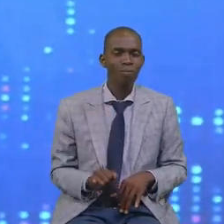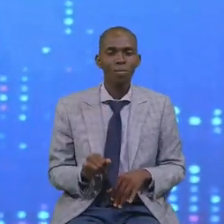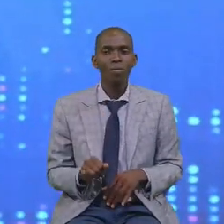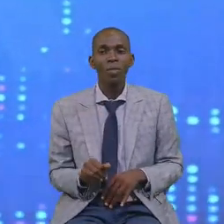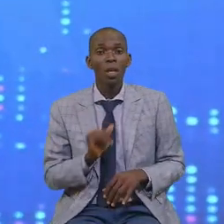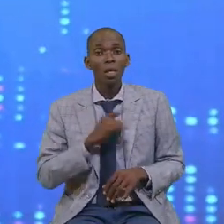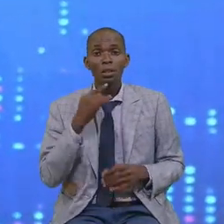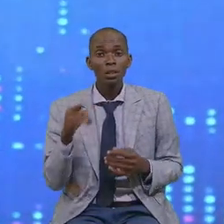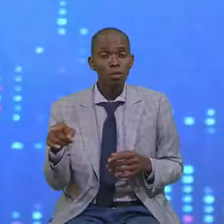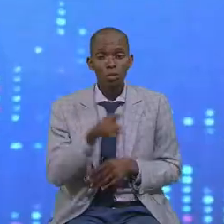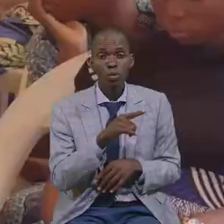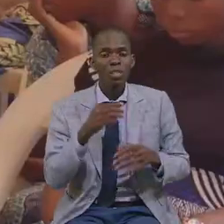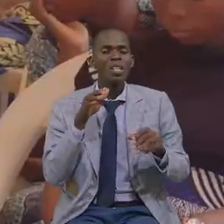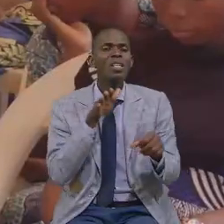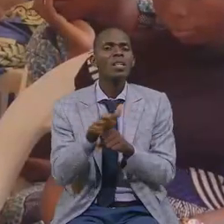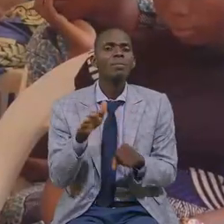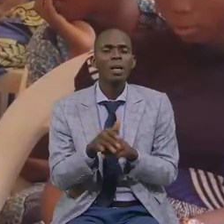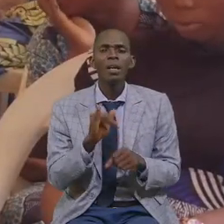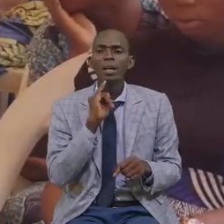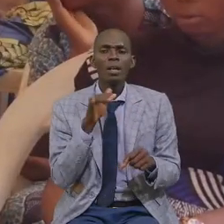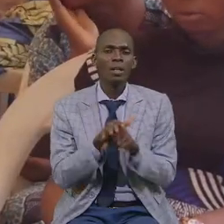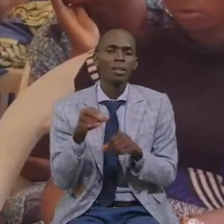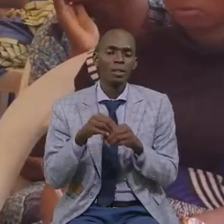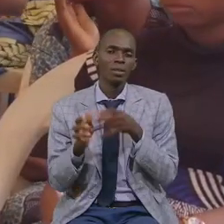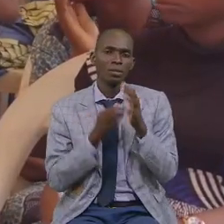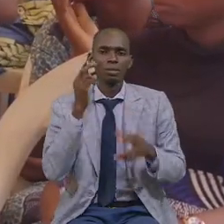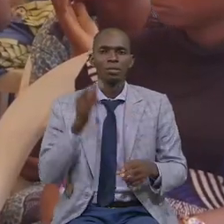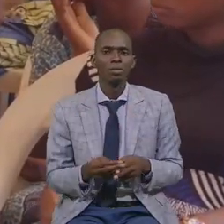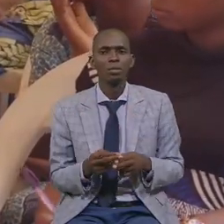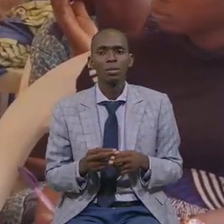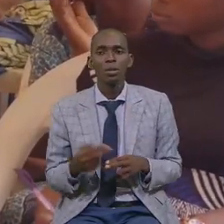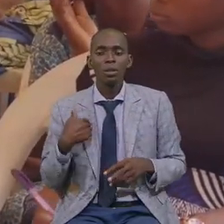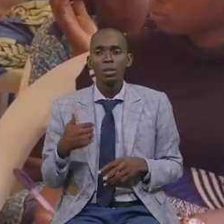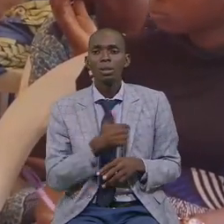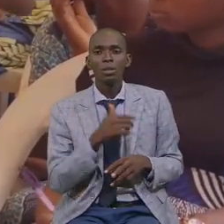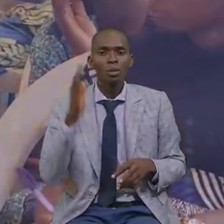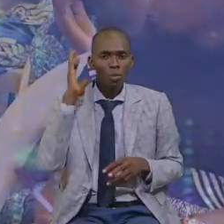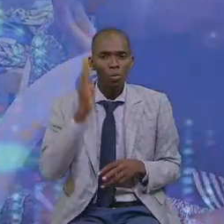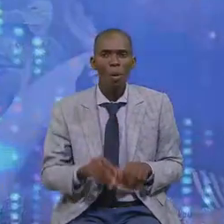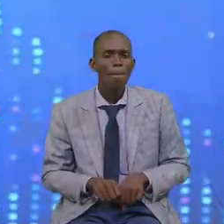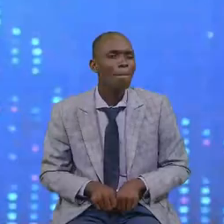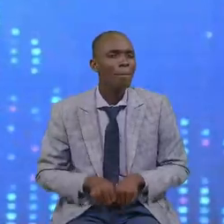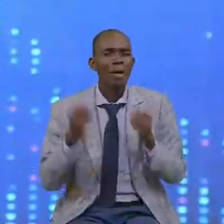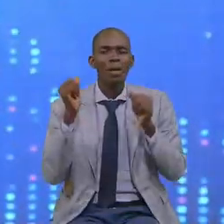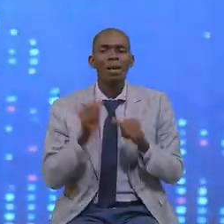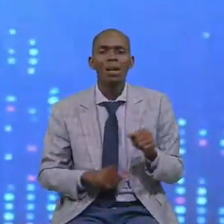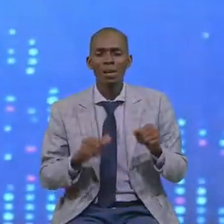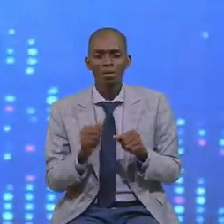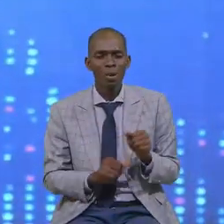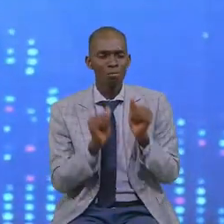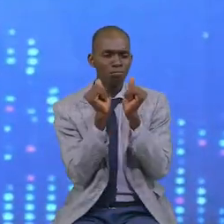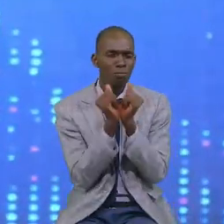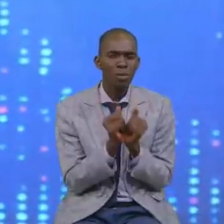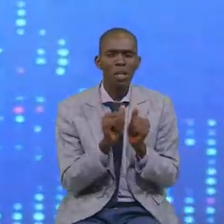today, enough is enough. Yeah. We're going to break every band anyone put